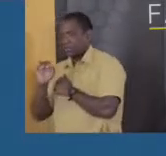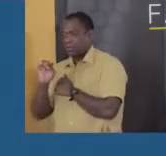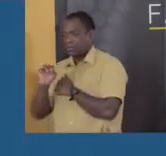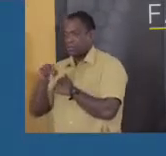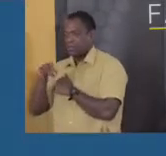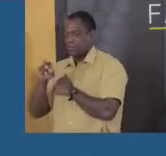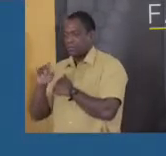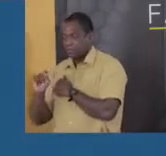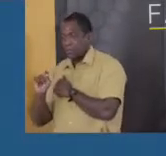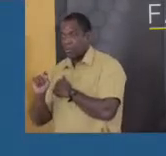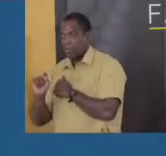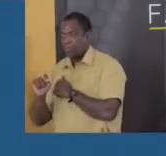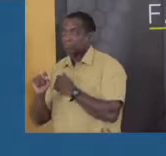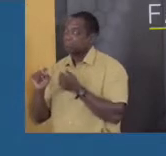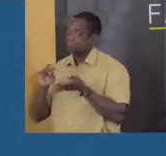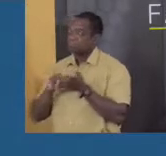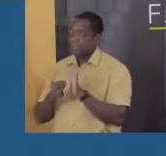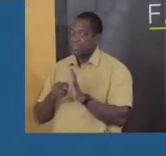Reorders,